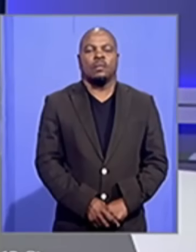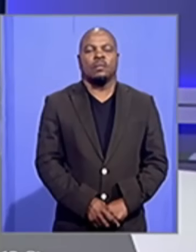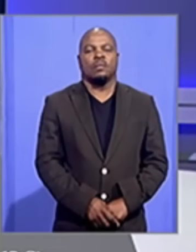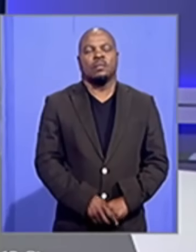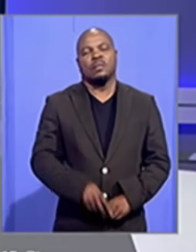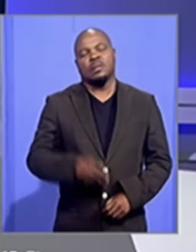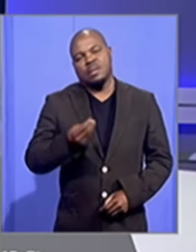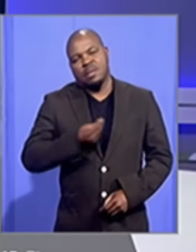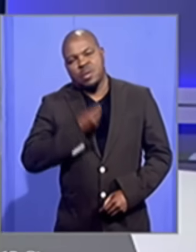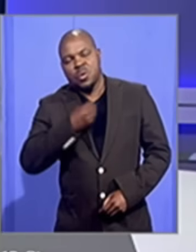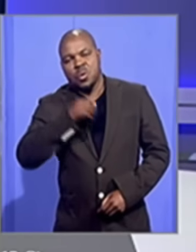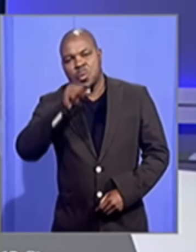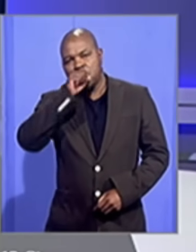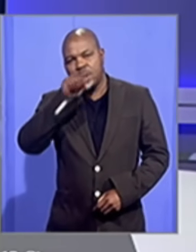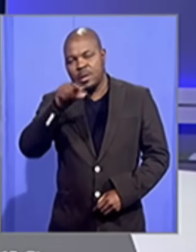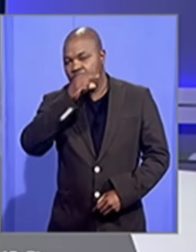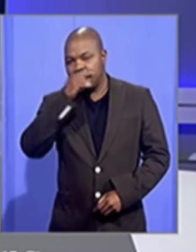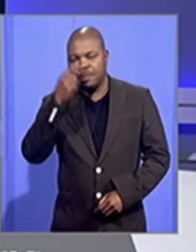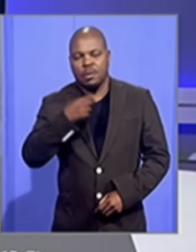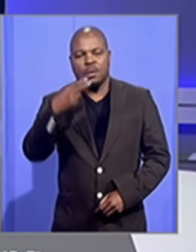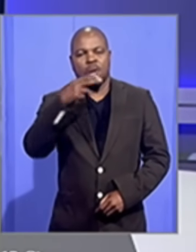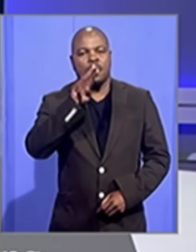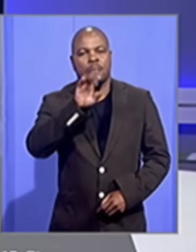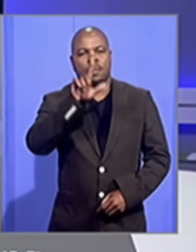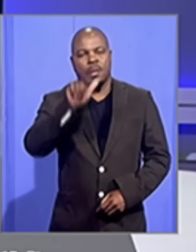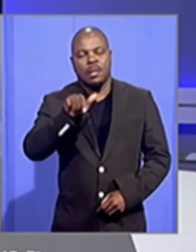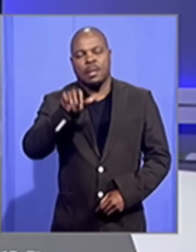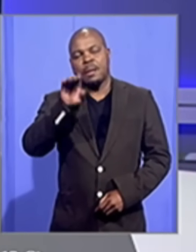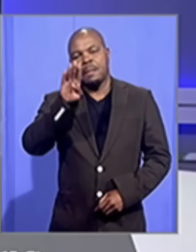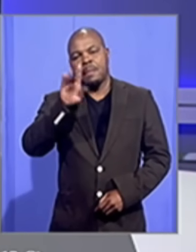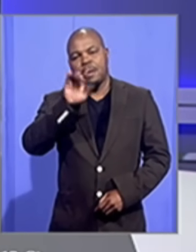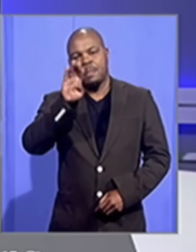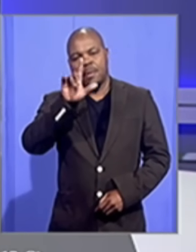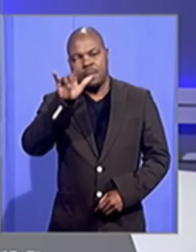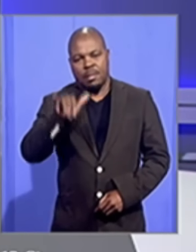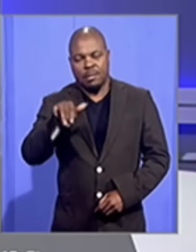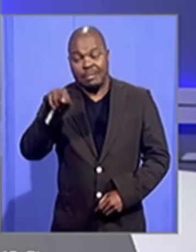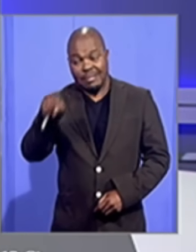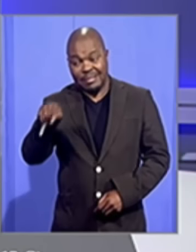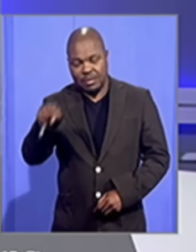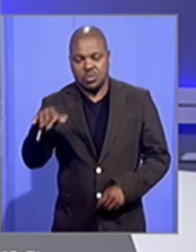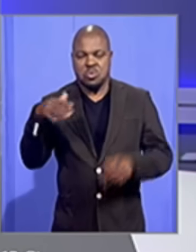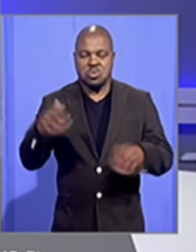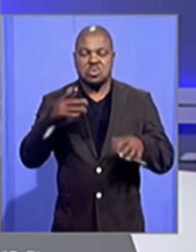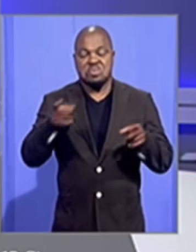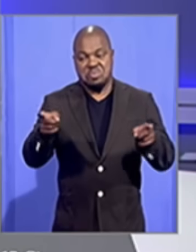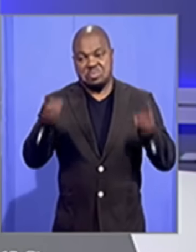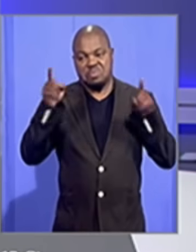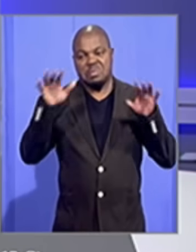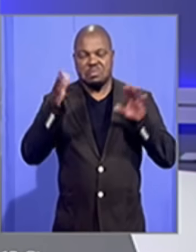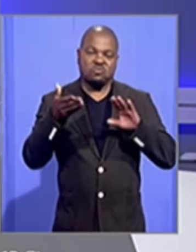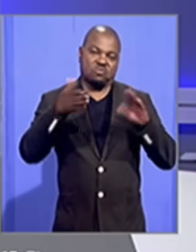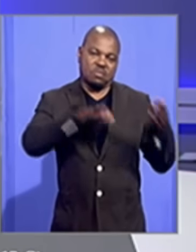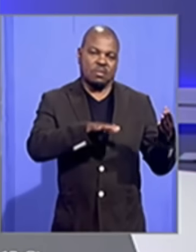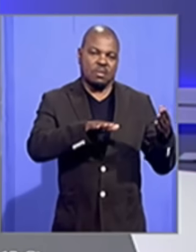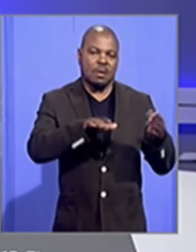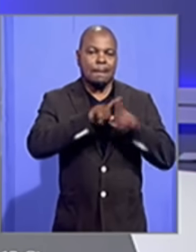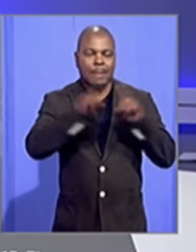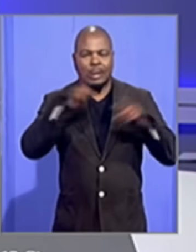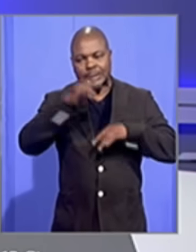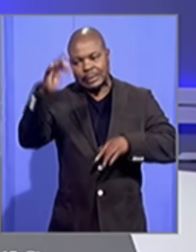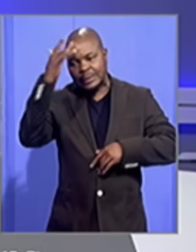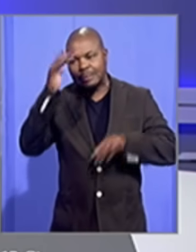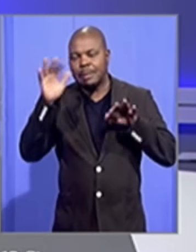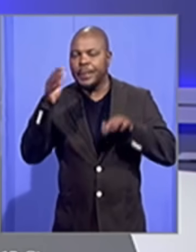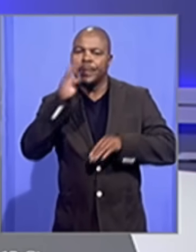Habli Babli e gape itsegeng ka hooker pipe supilwe e le sengwe se se bolayang batswa setlhabelo ba sone ntle le matshwao a go